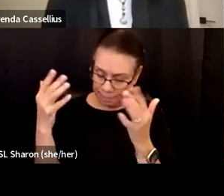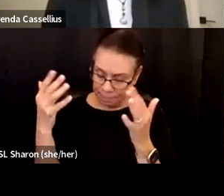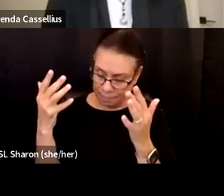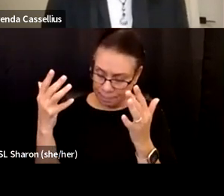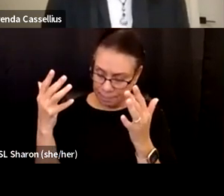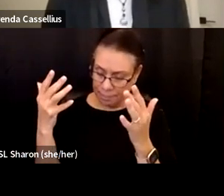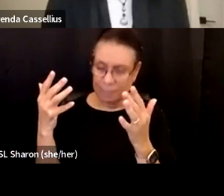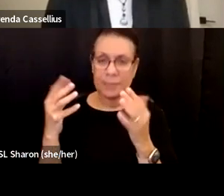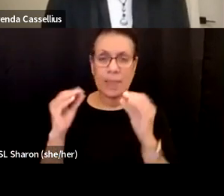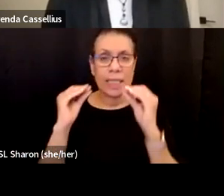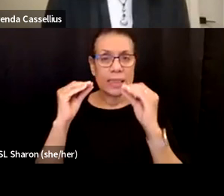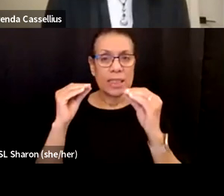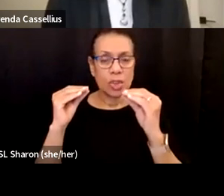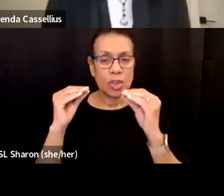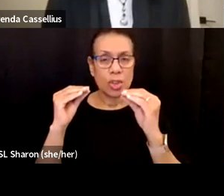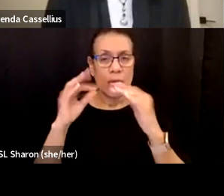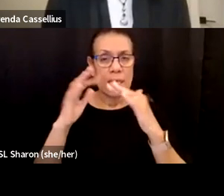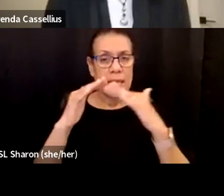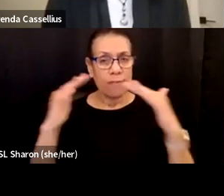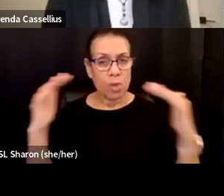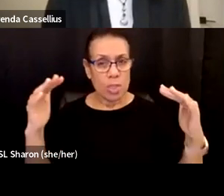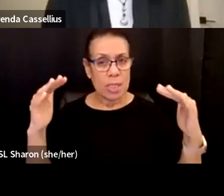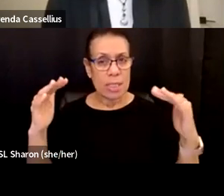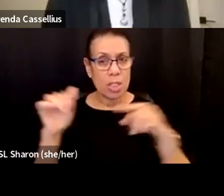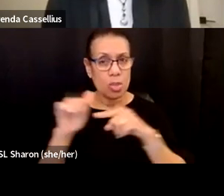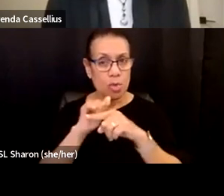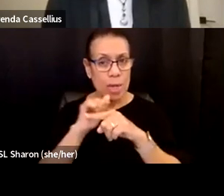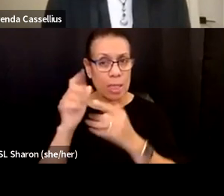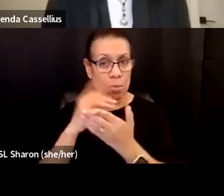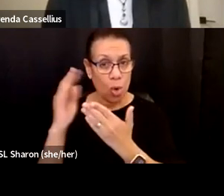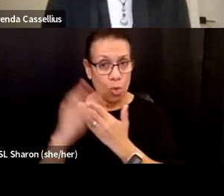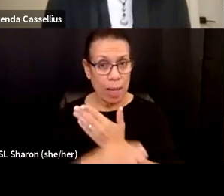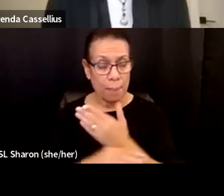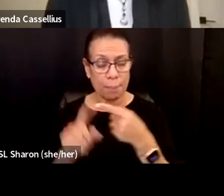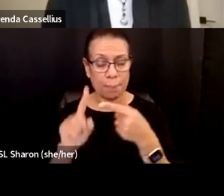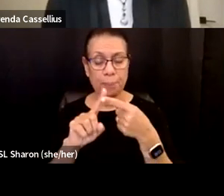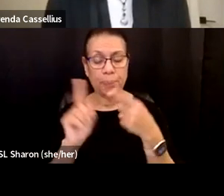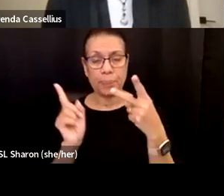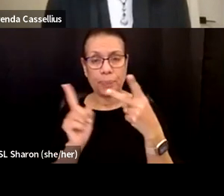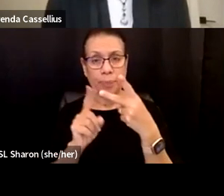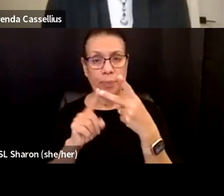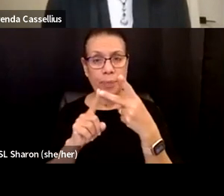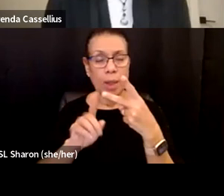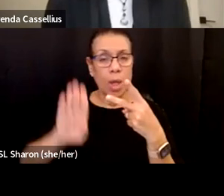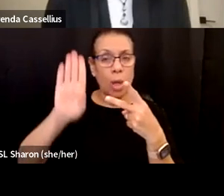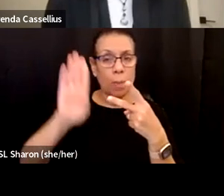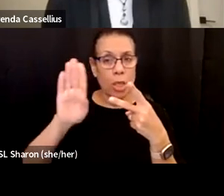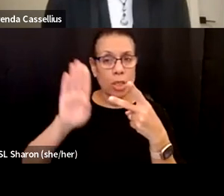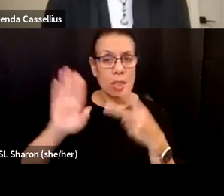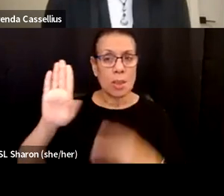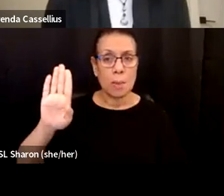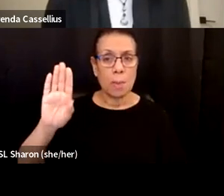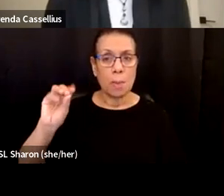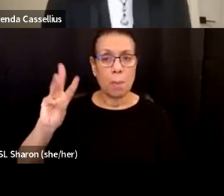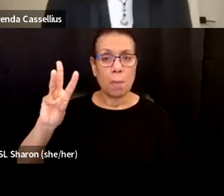teacher diversification pilot program and the um the uh boston bullying prevention